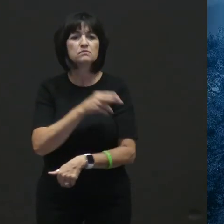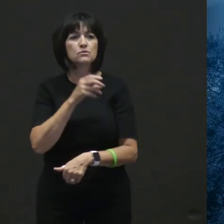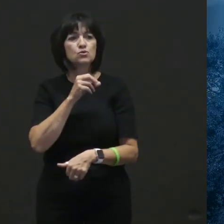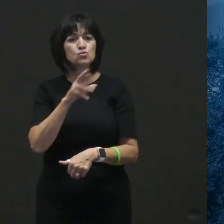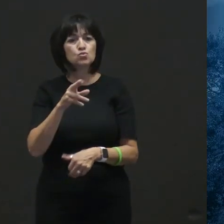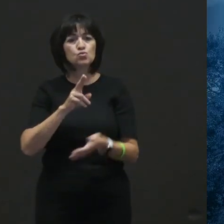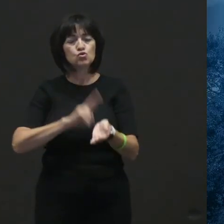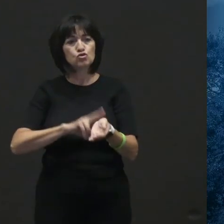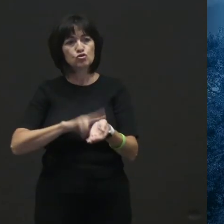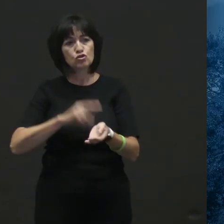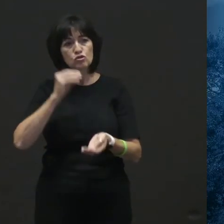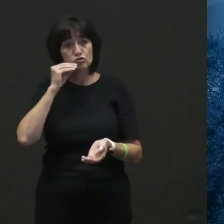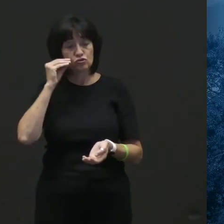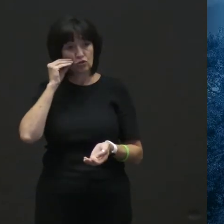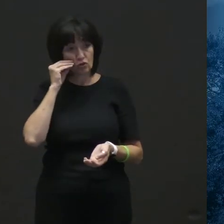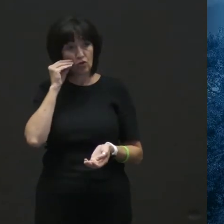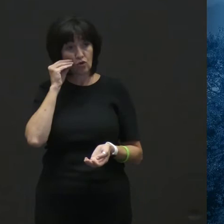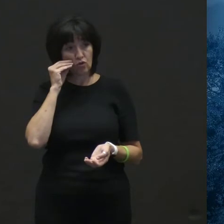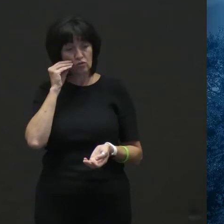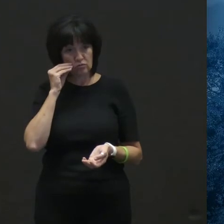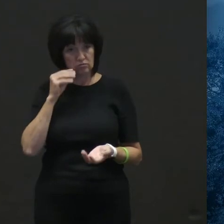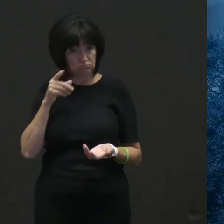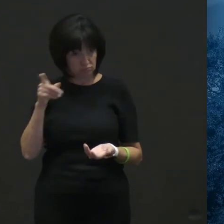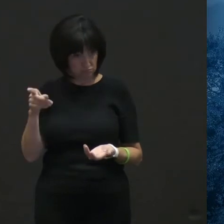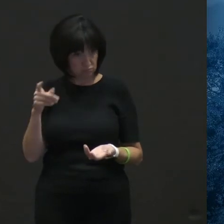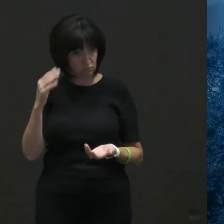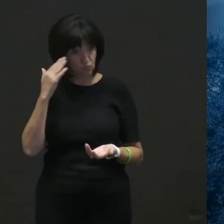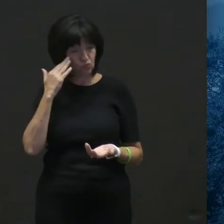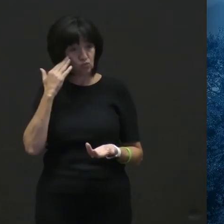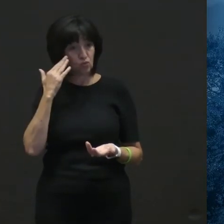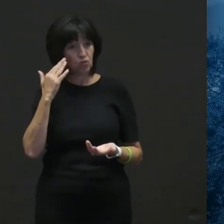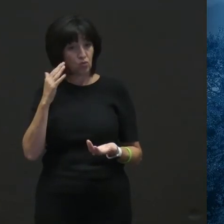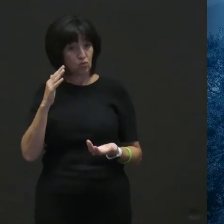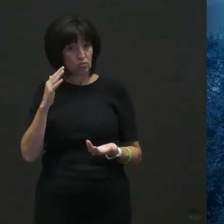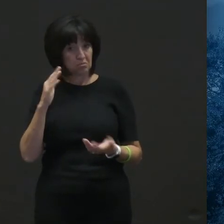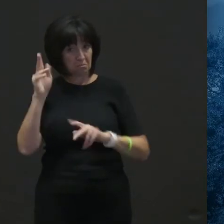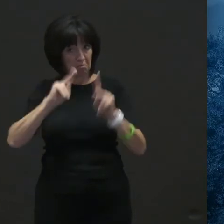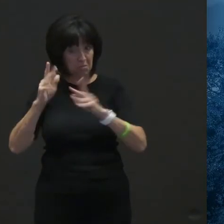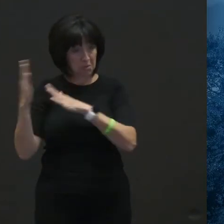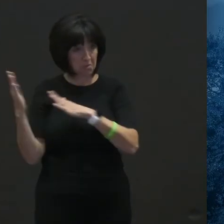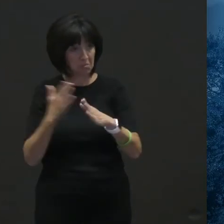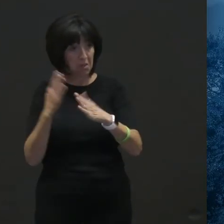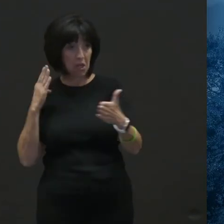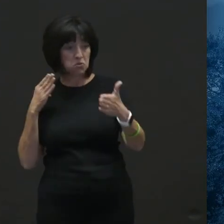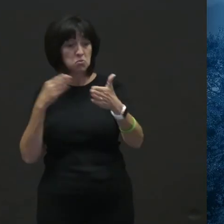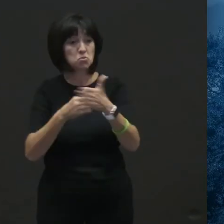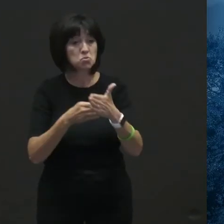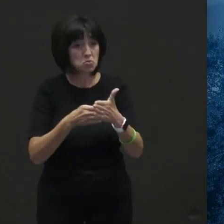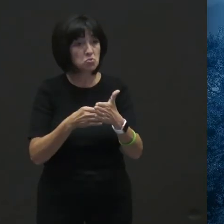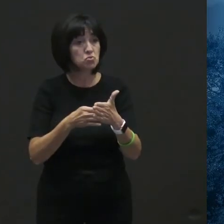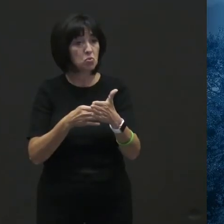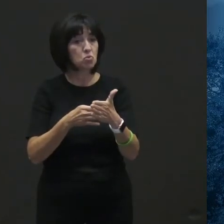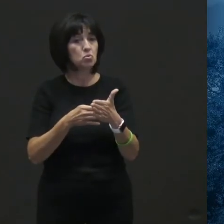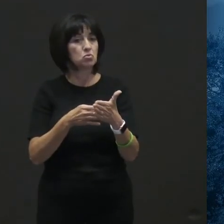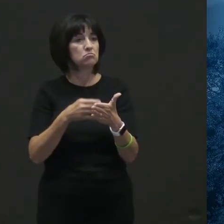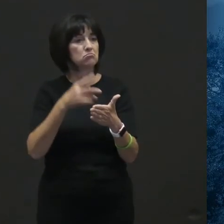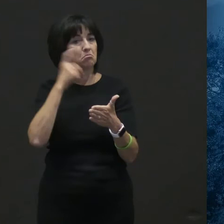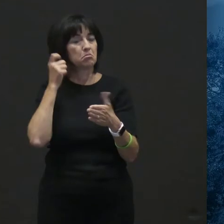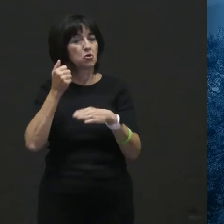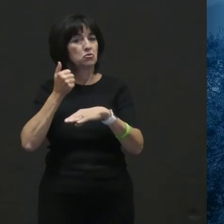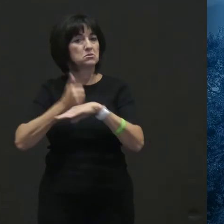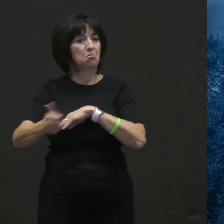coronavirus? I have not. We've not entertained that question for some time. My